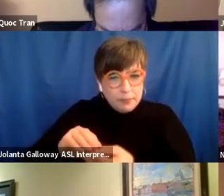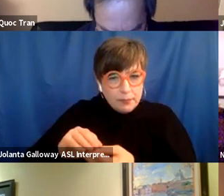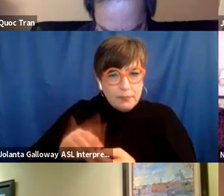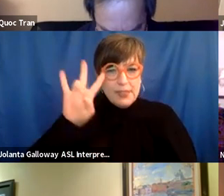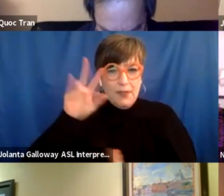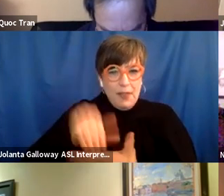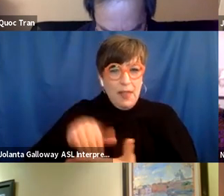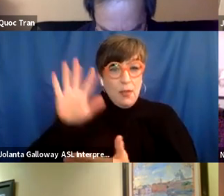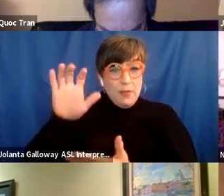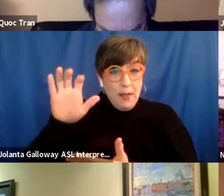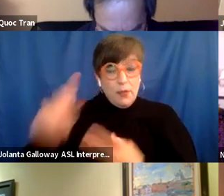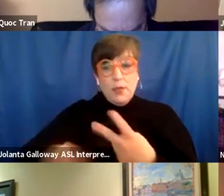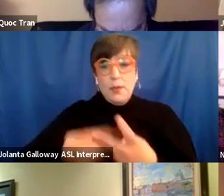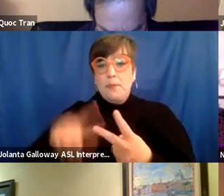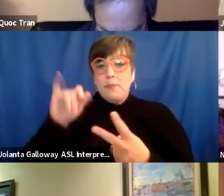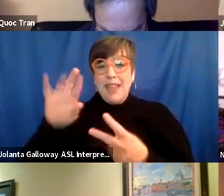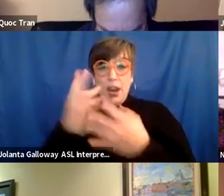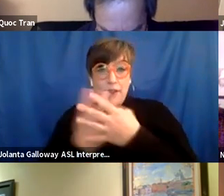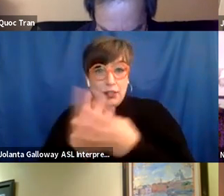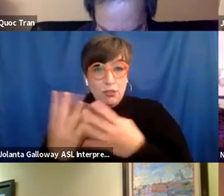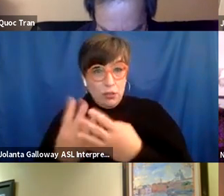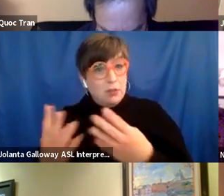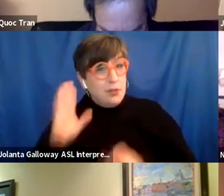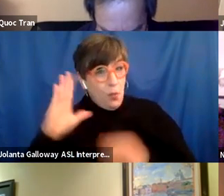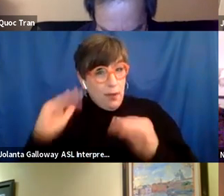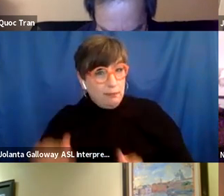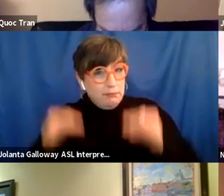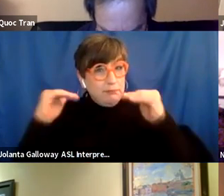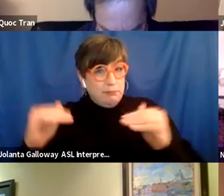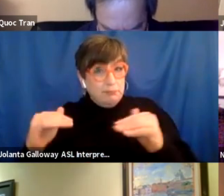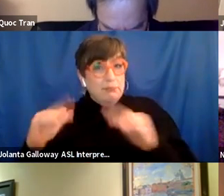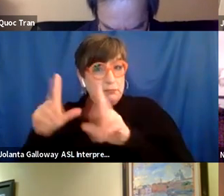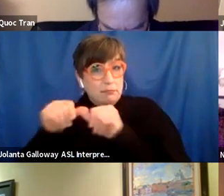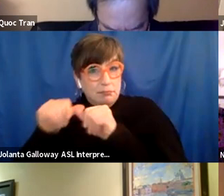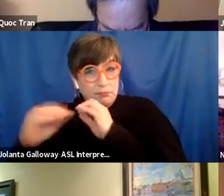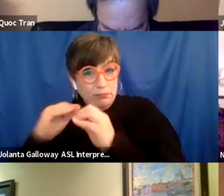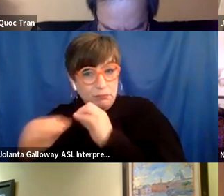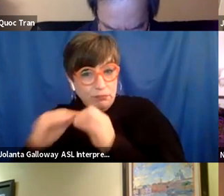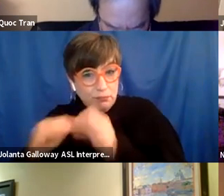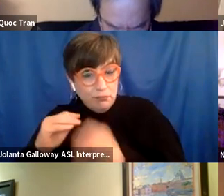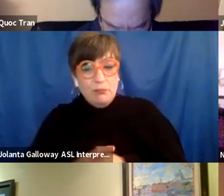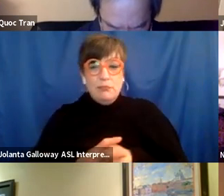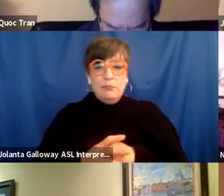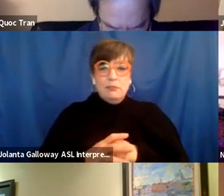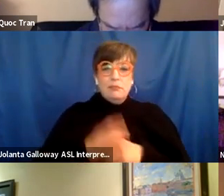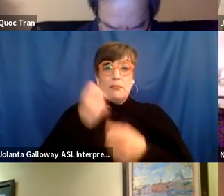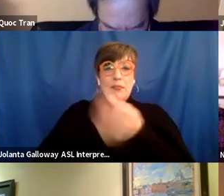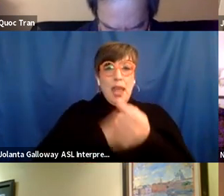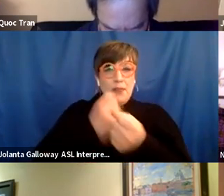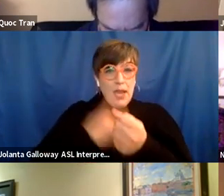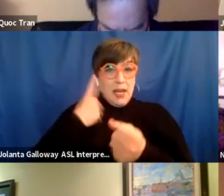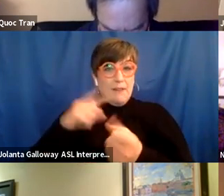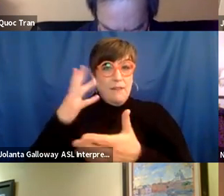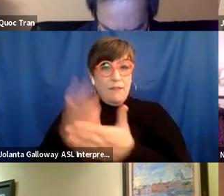our air filters and will continue to upgrade and replace those. We're advocating for access to the vaccine for